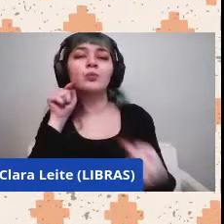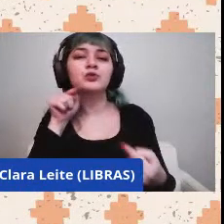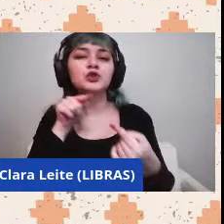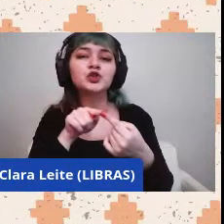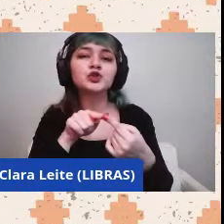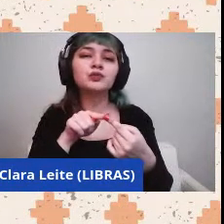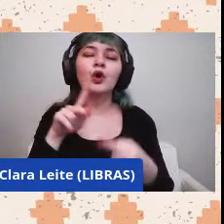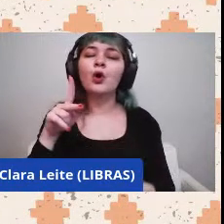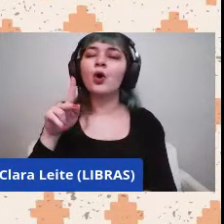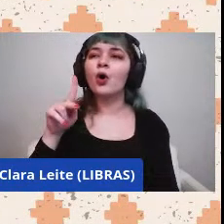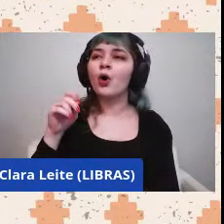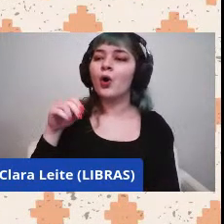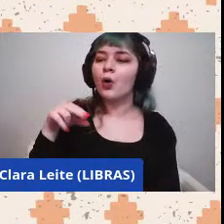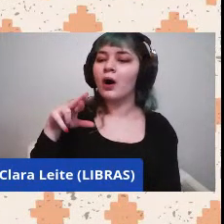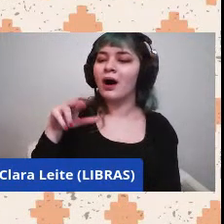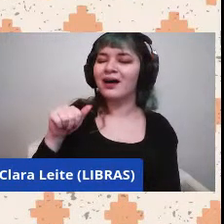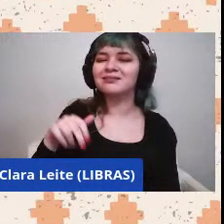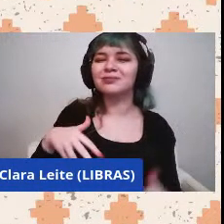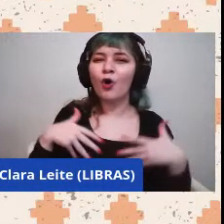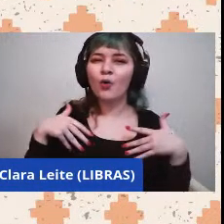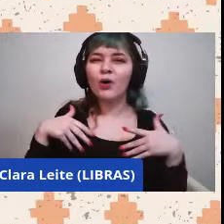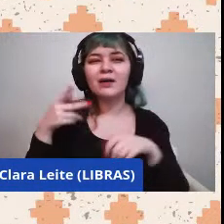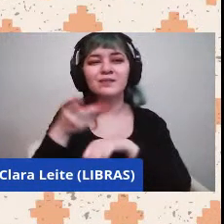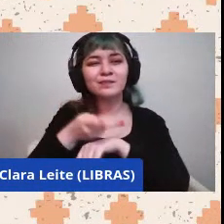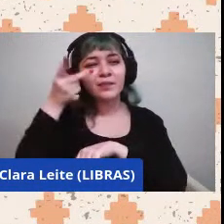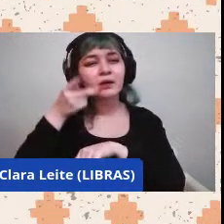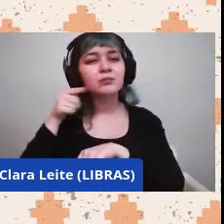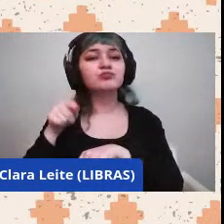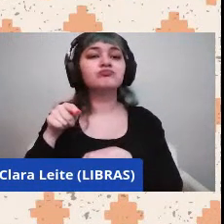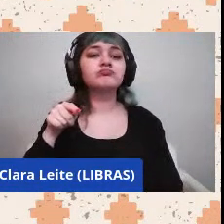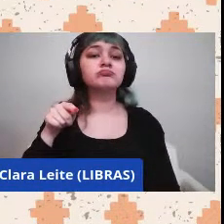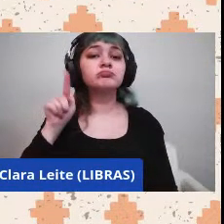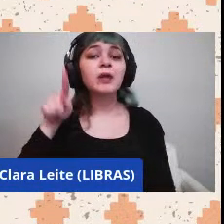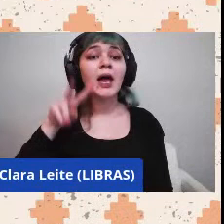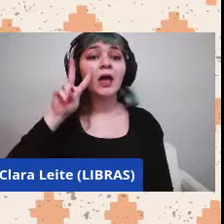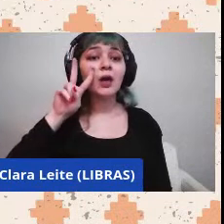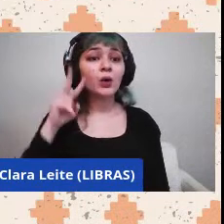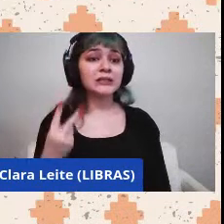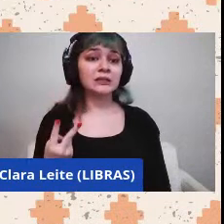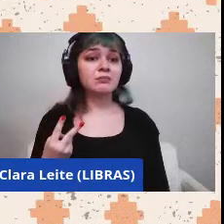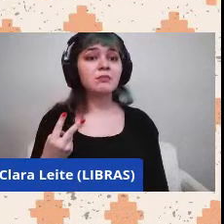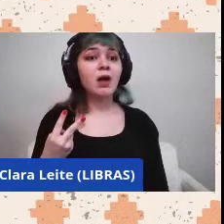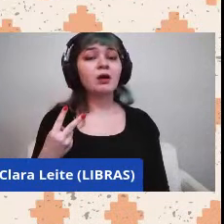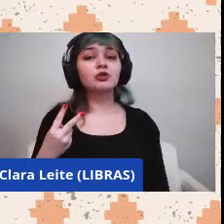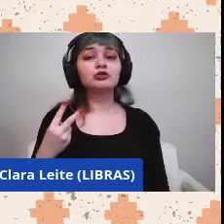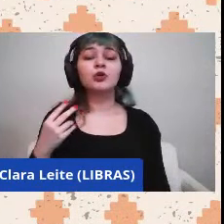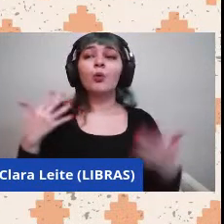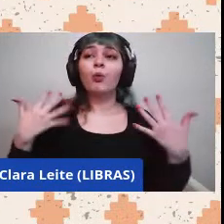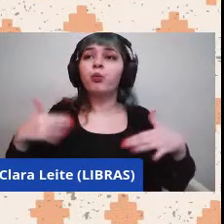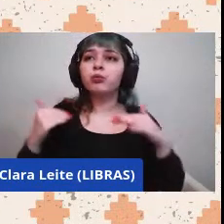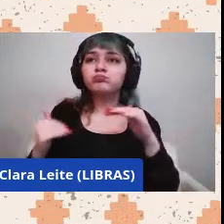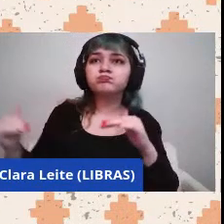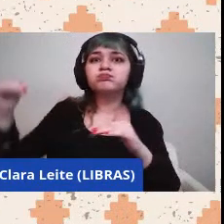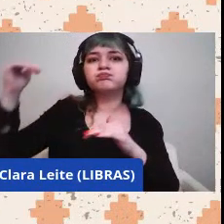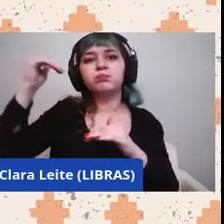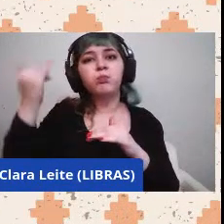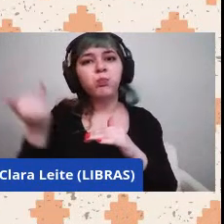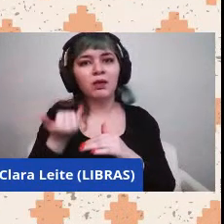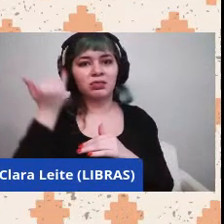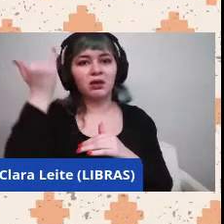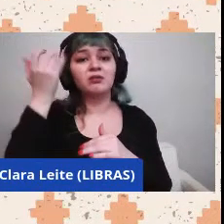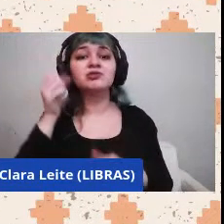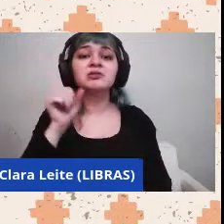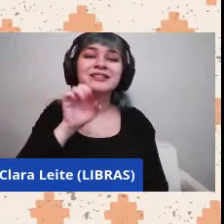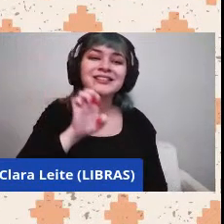and awards, these are recognitions of the highest order. And if there